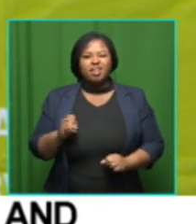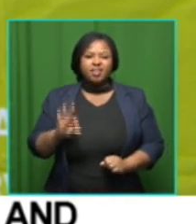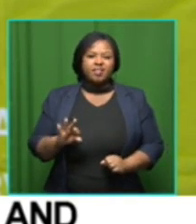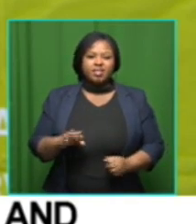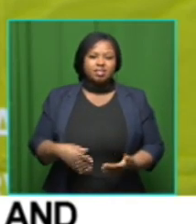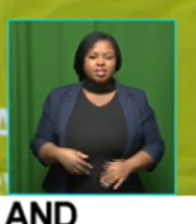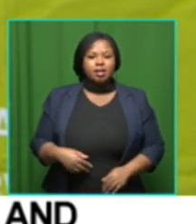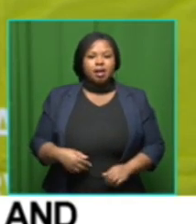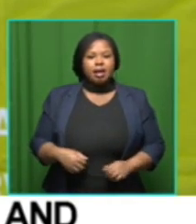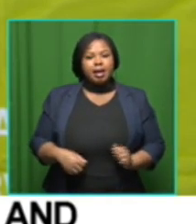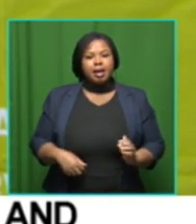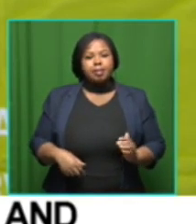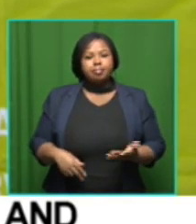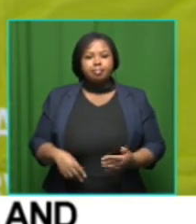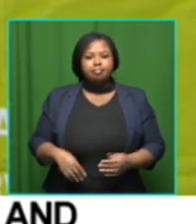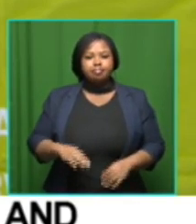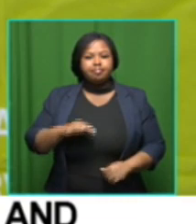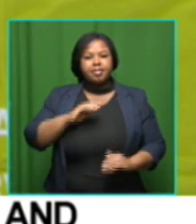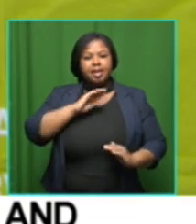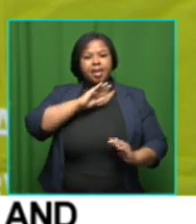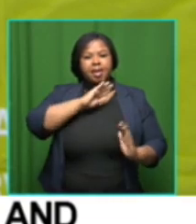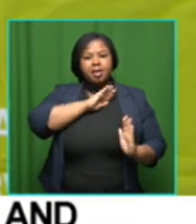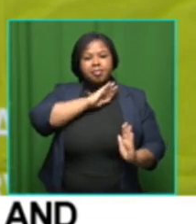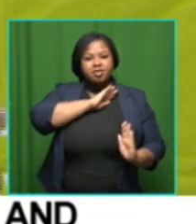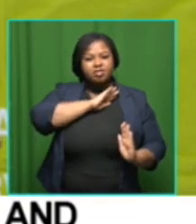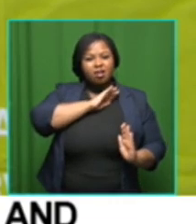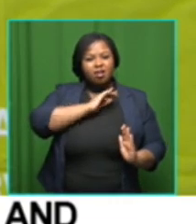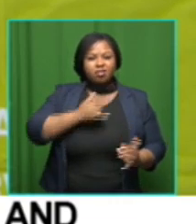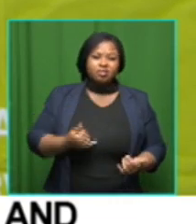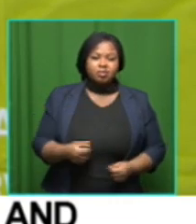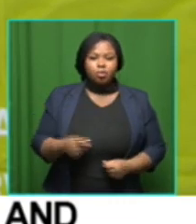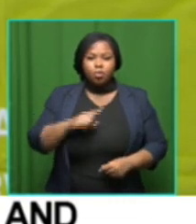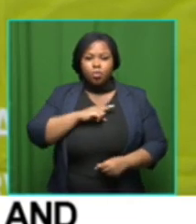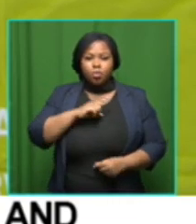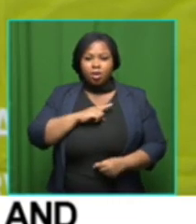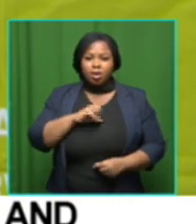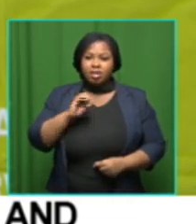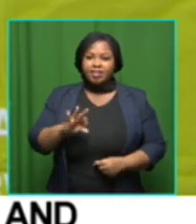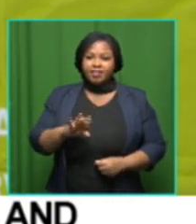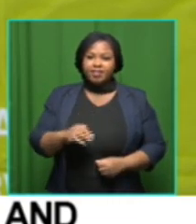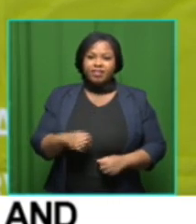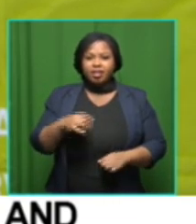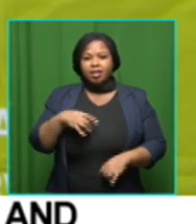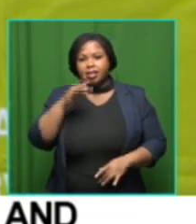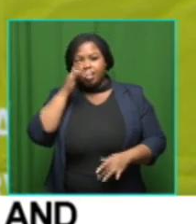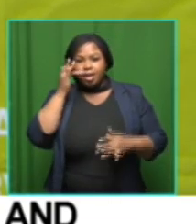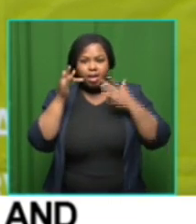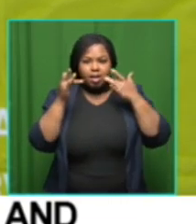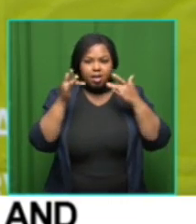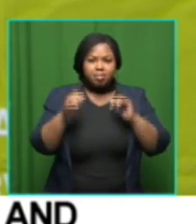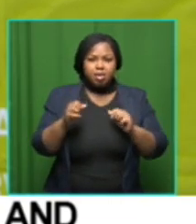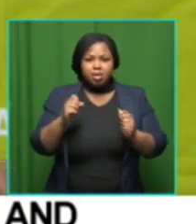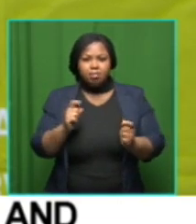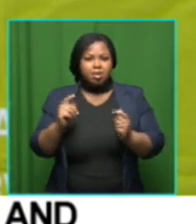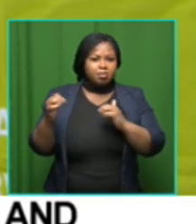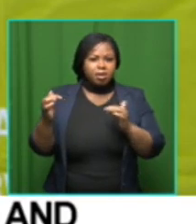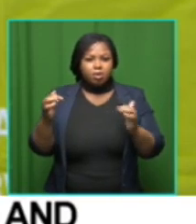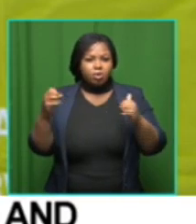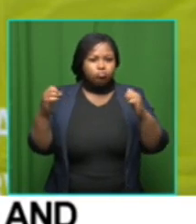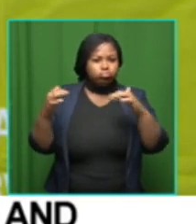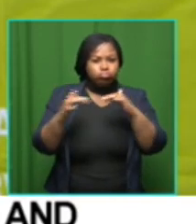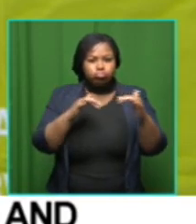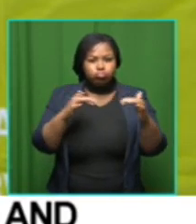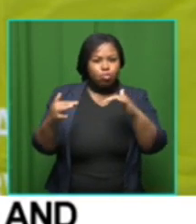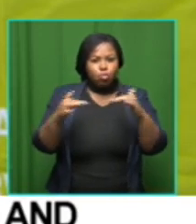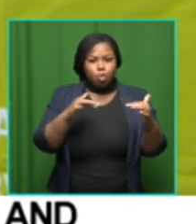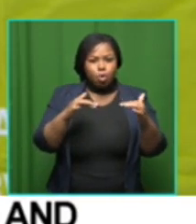approach, basically we are saying that a defensive approach, you basically get attacked by the enemy, you go look for the enemy and try and deal with it and deal with the